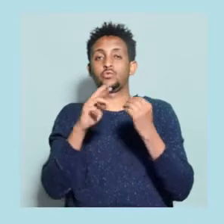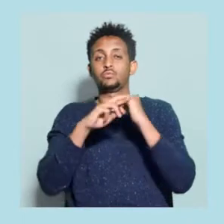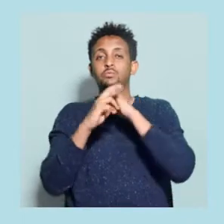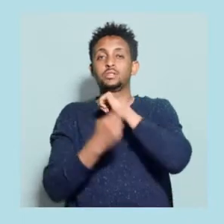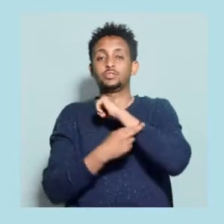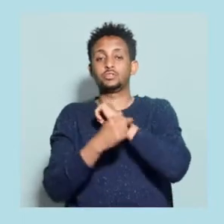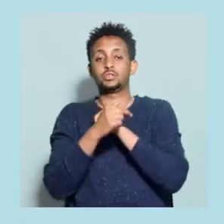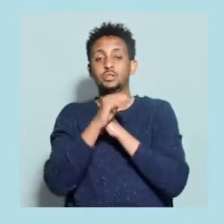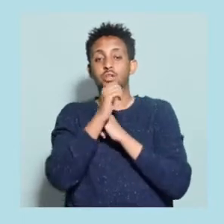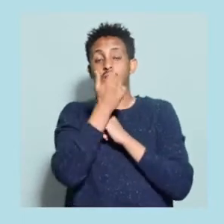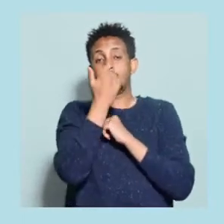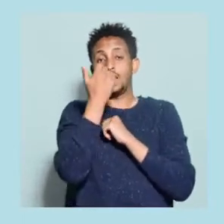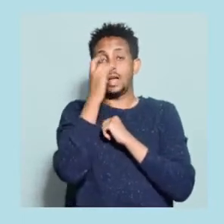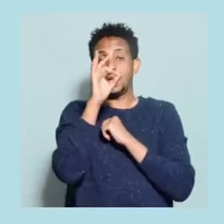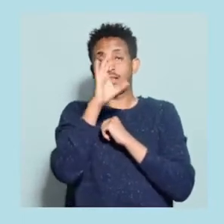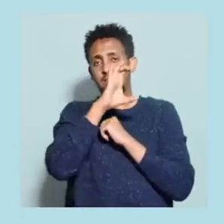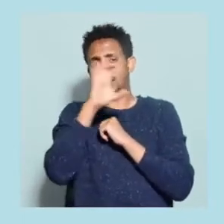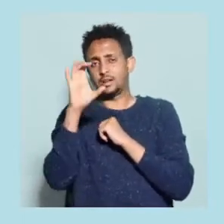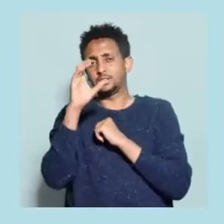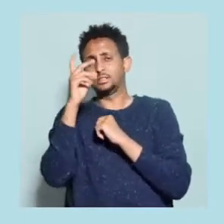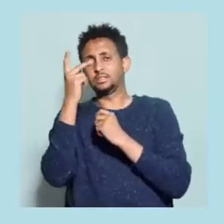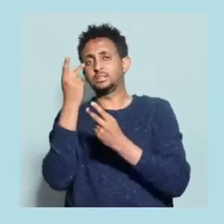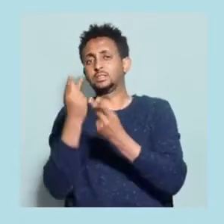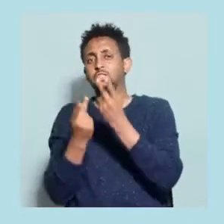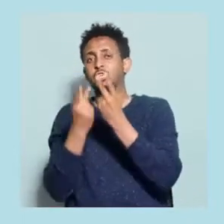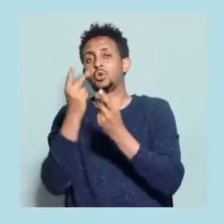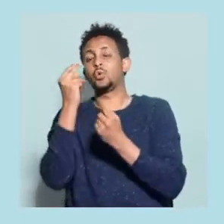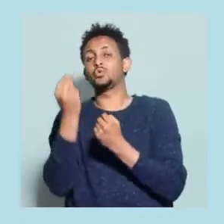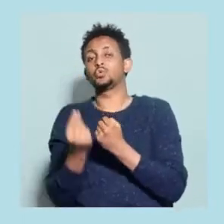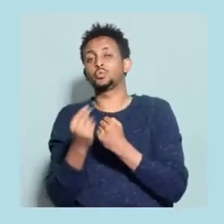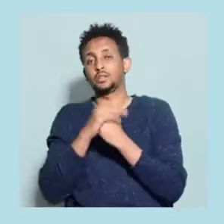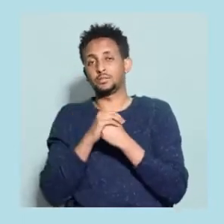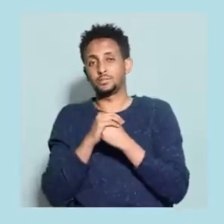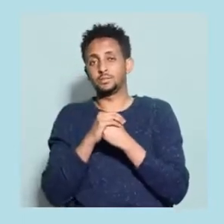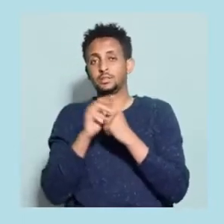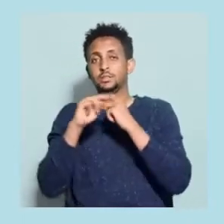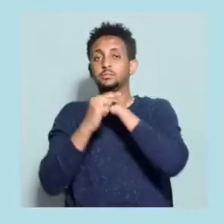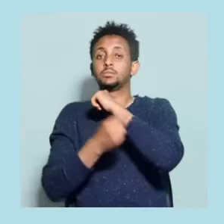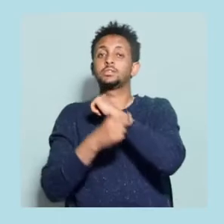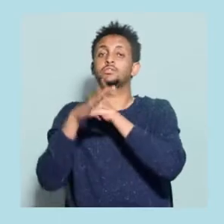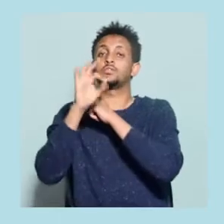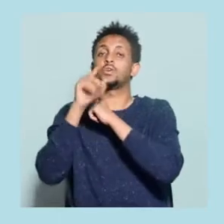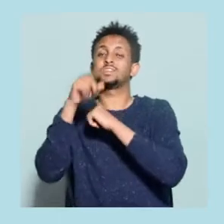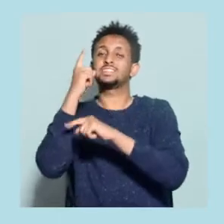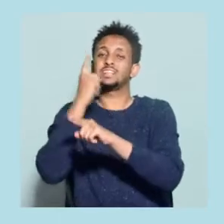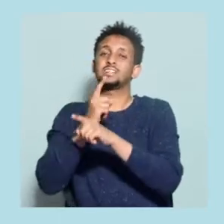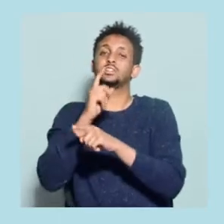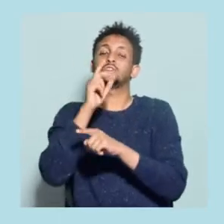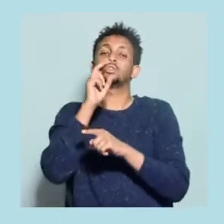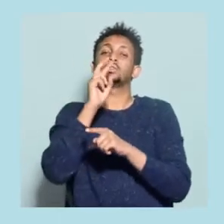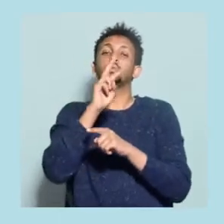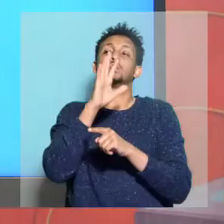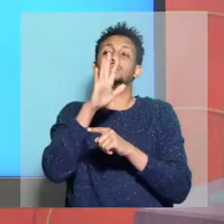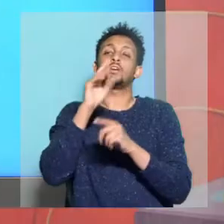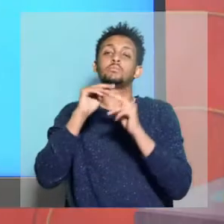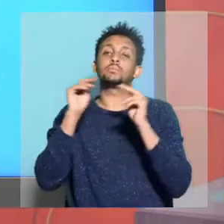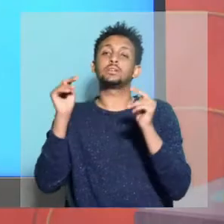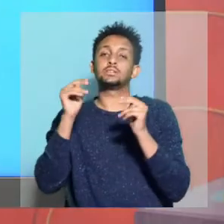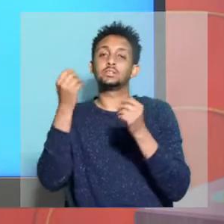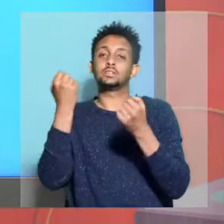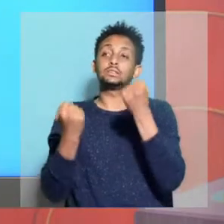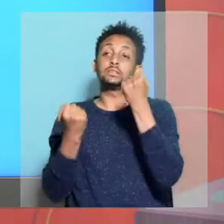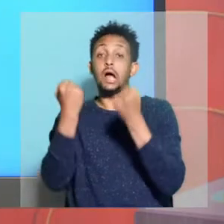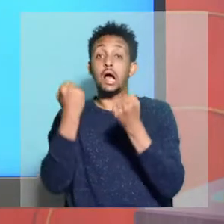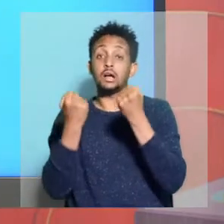is 800 kilonewton. The bridge is found exactly at 25 meter. And the